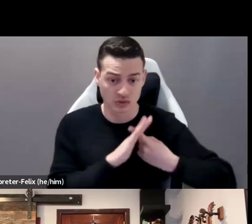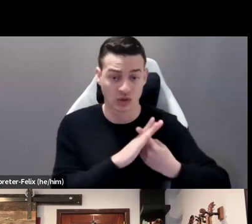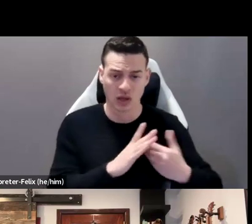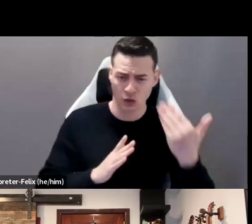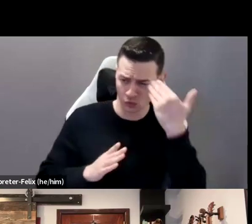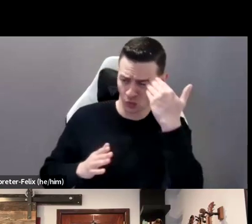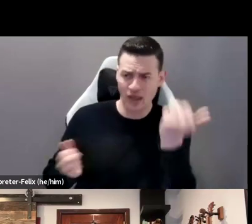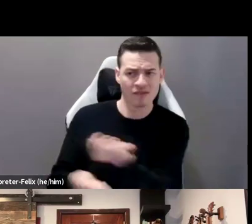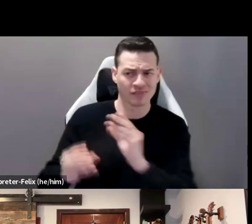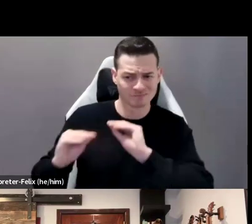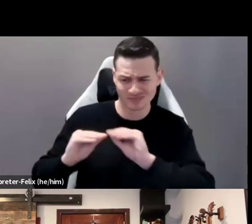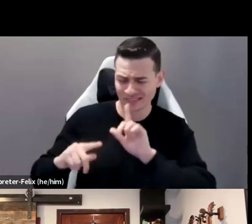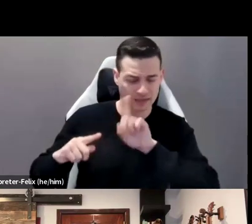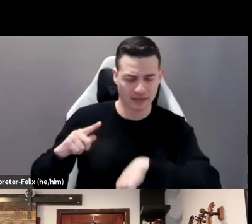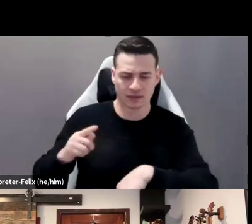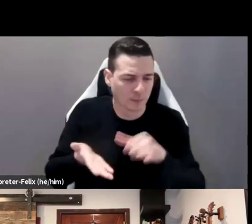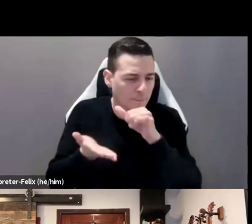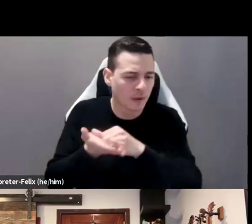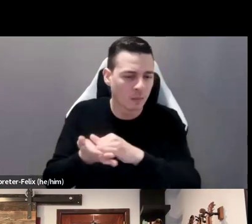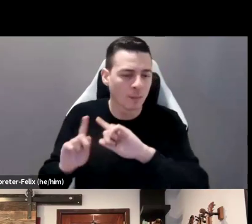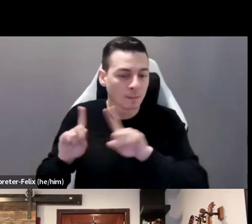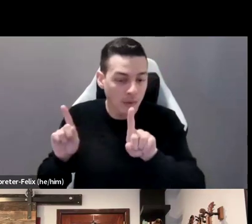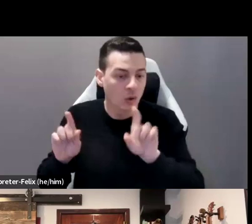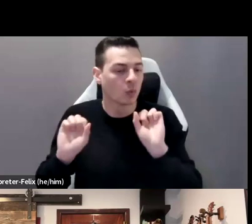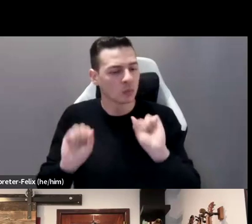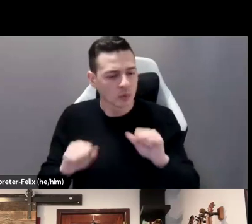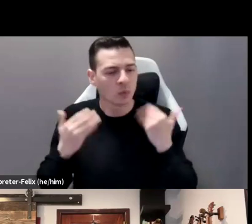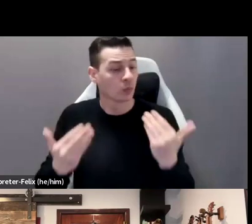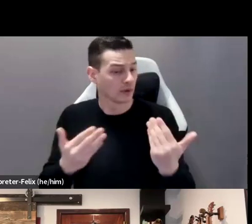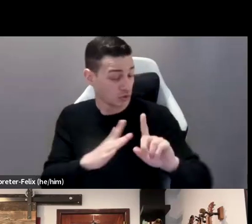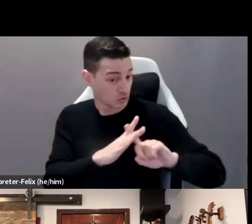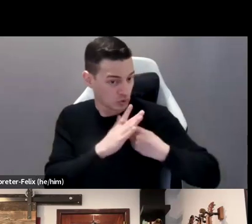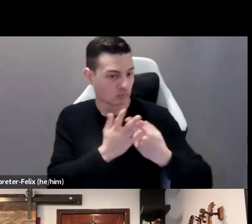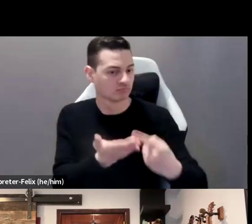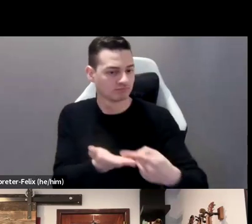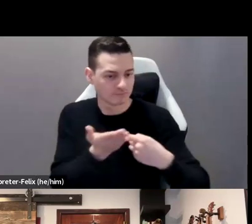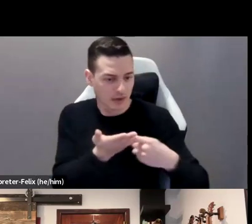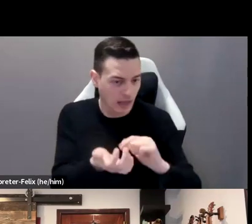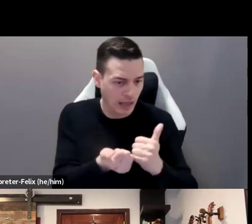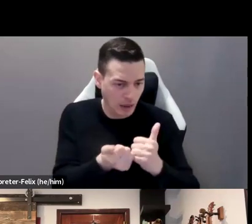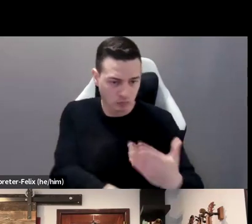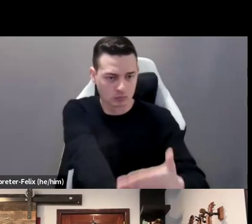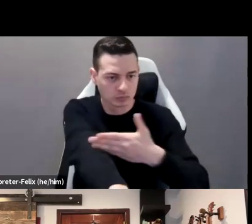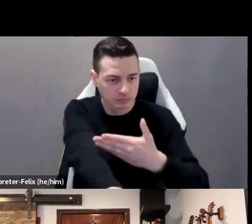to fix everything, but at least we're here and we're starting the conversation.